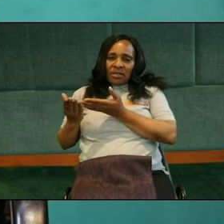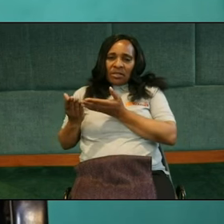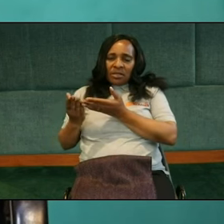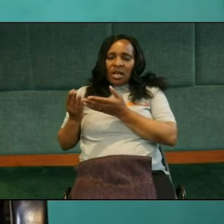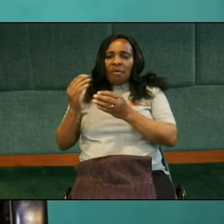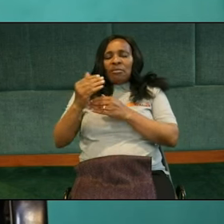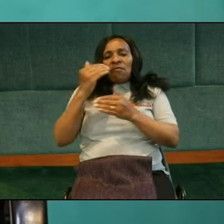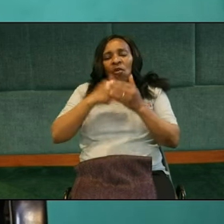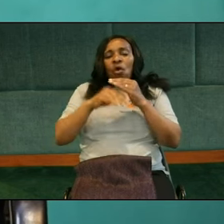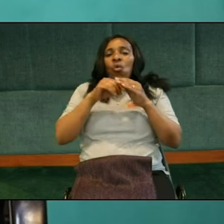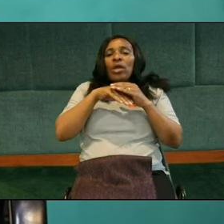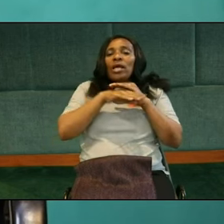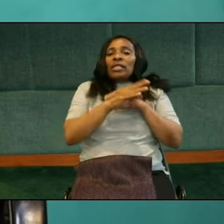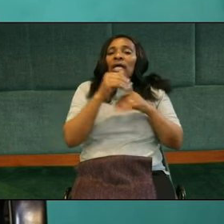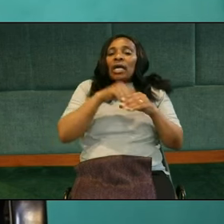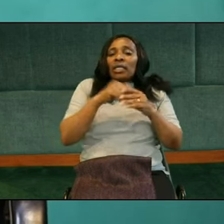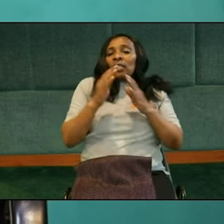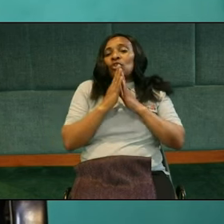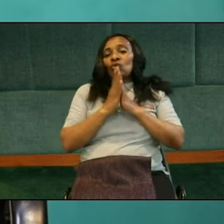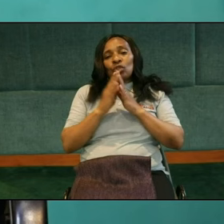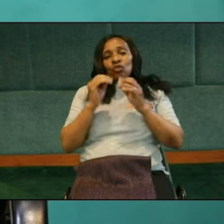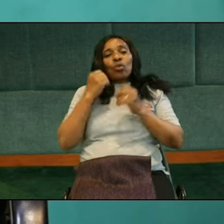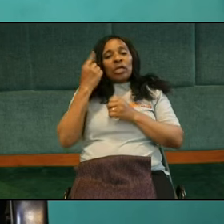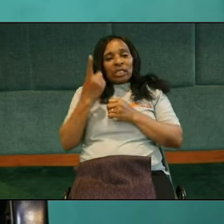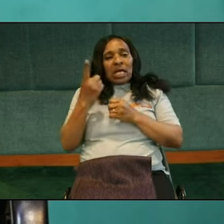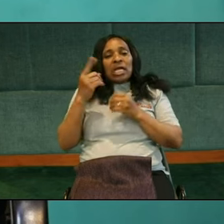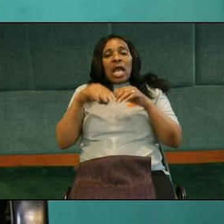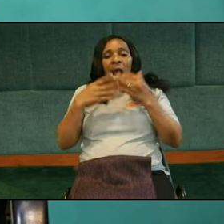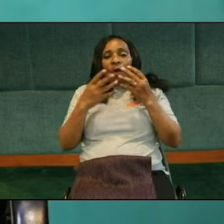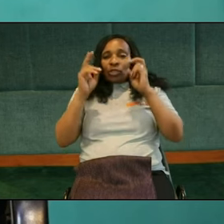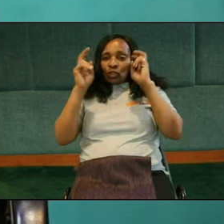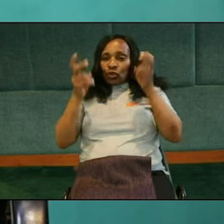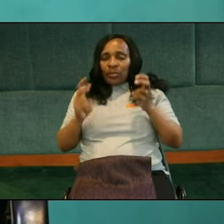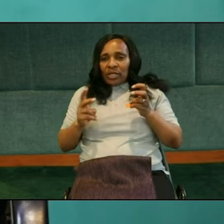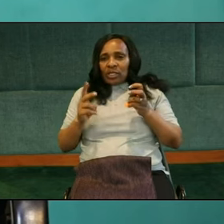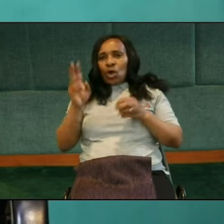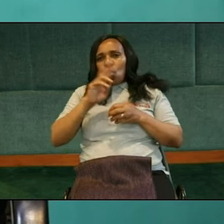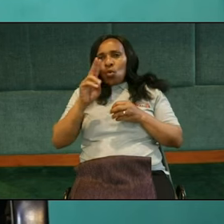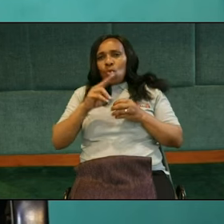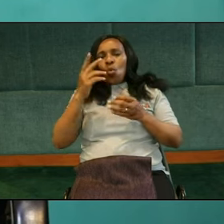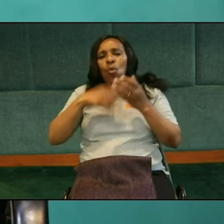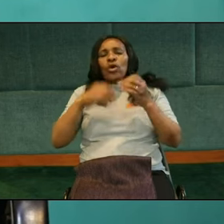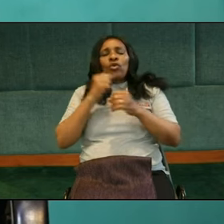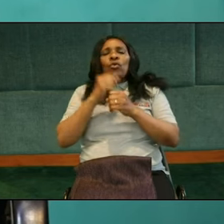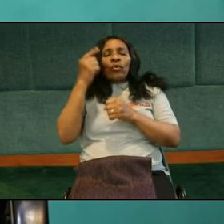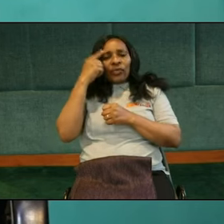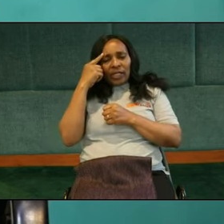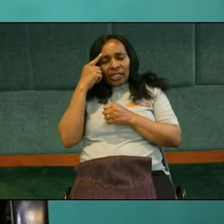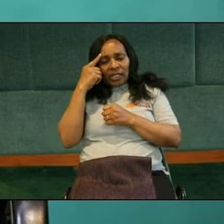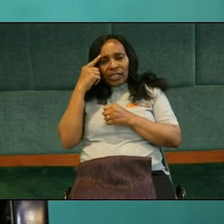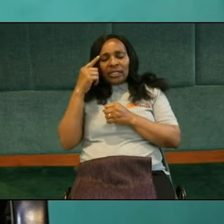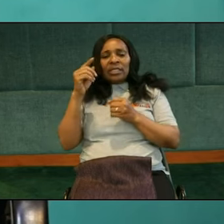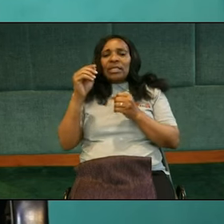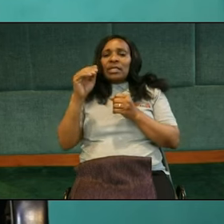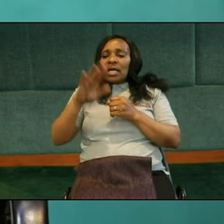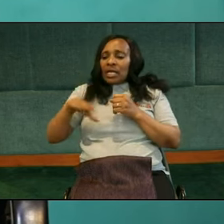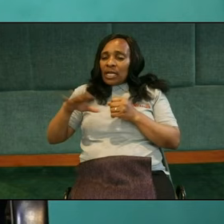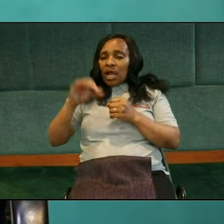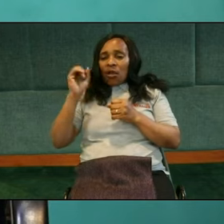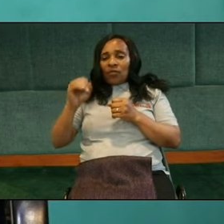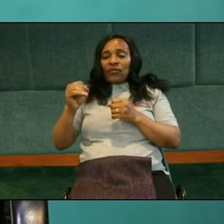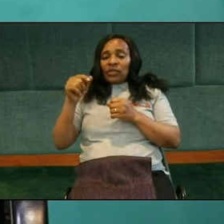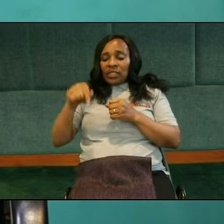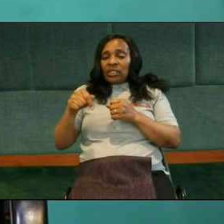into this story to understand the context of it, I'd like us to look at the "What Do You Think" section of our lesson, which